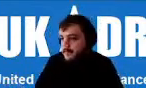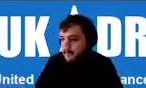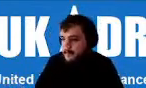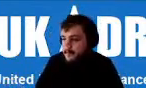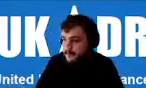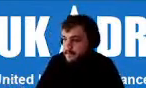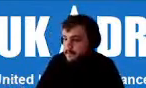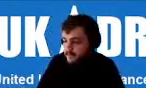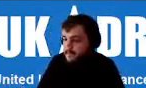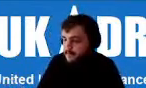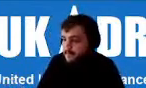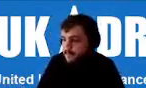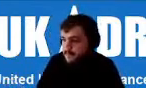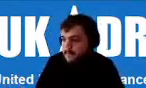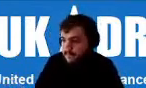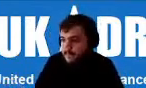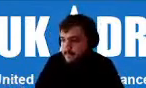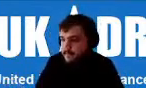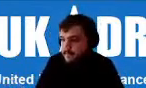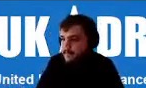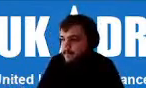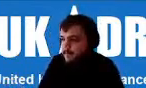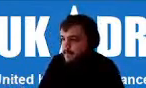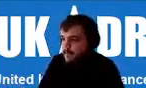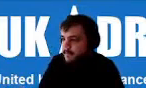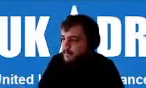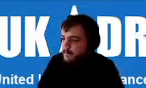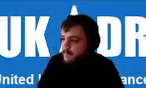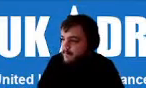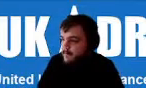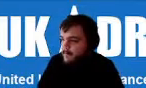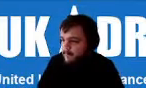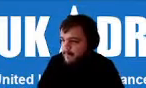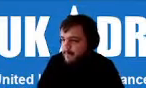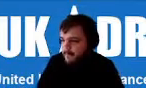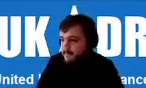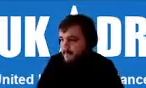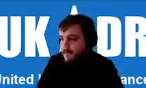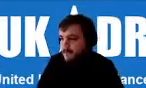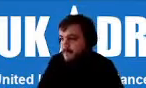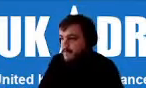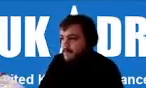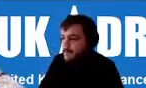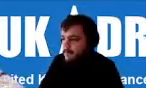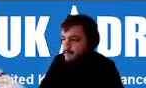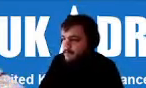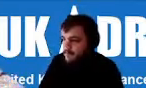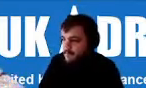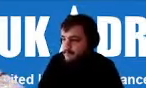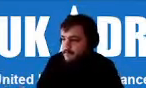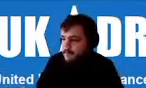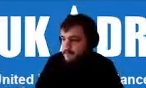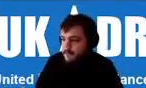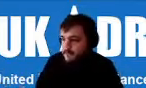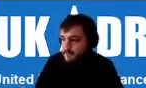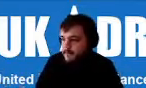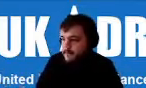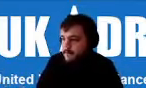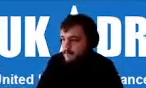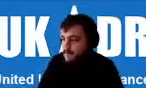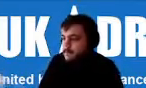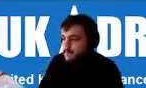civil protection system in virtually all countries that is not just better and bigger than what we have now. It's an order